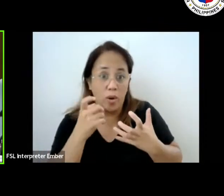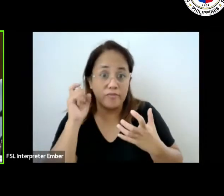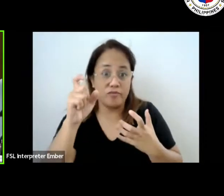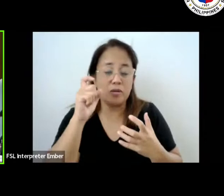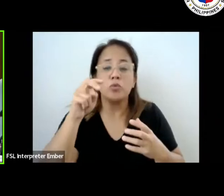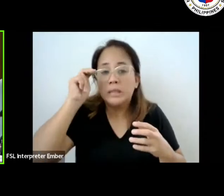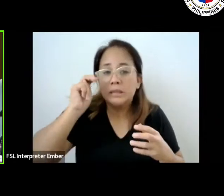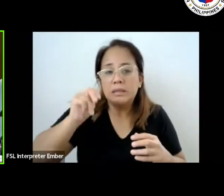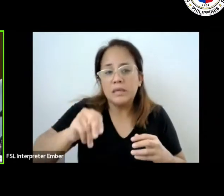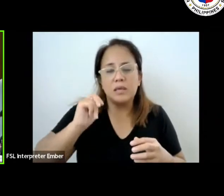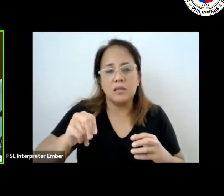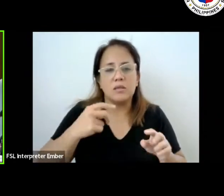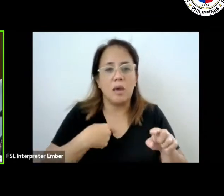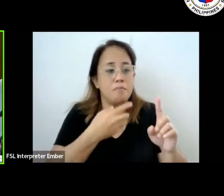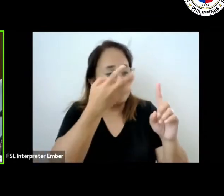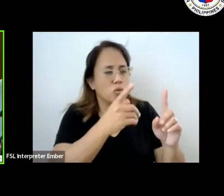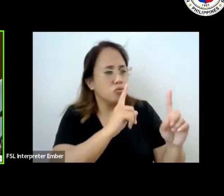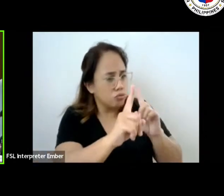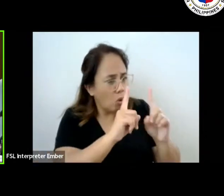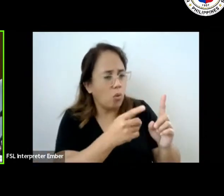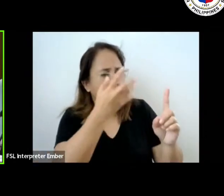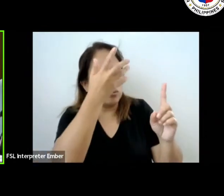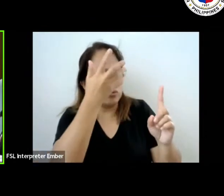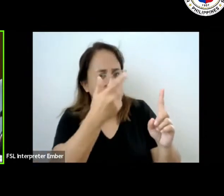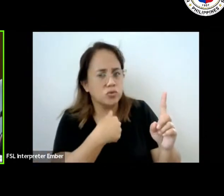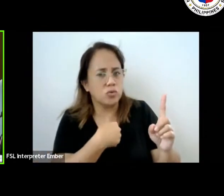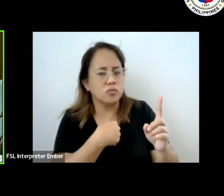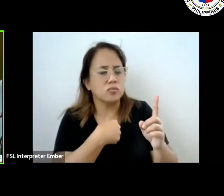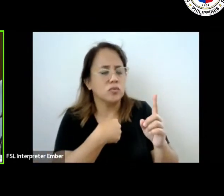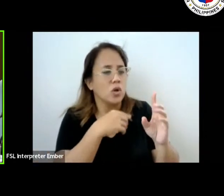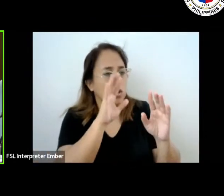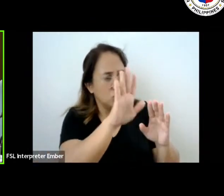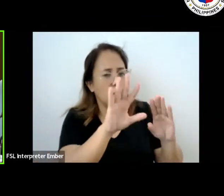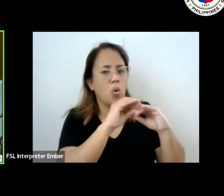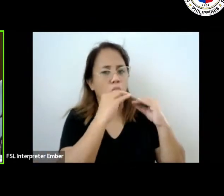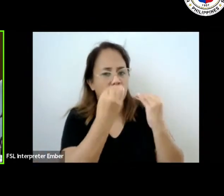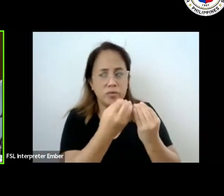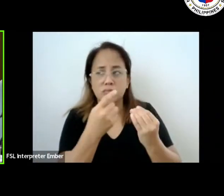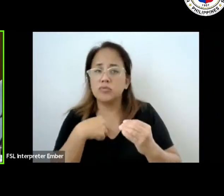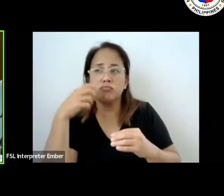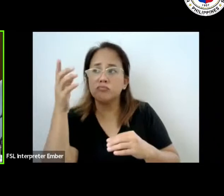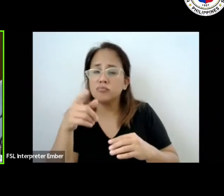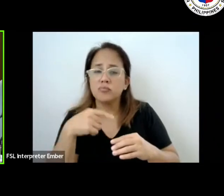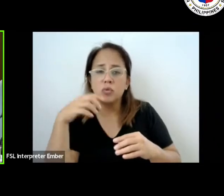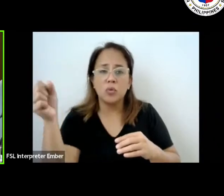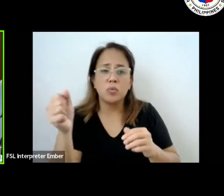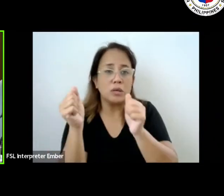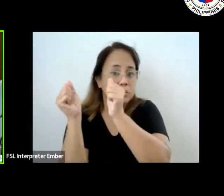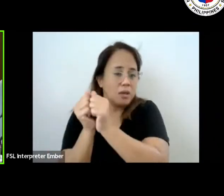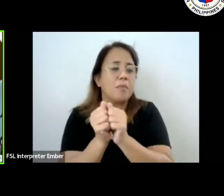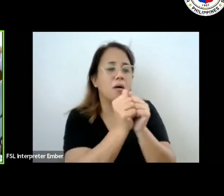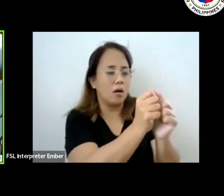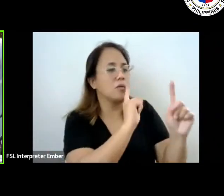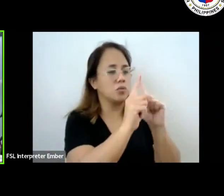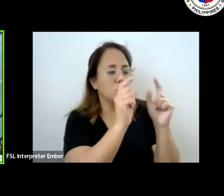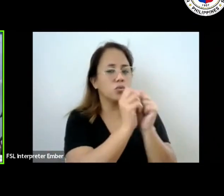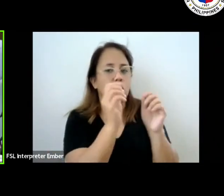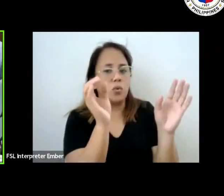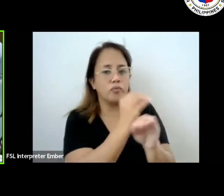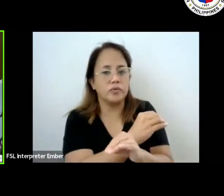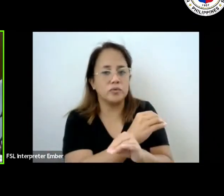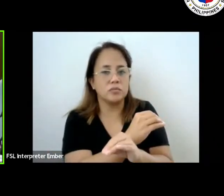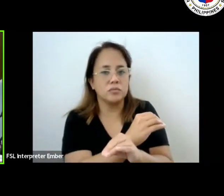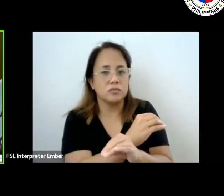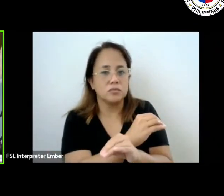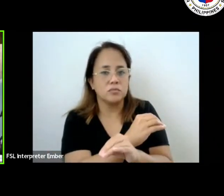need to somebody to talk in to talk to in your office. And, you know, I may even accompany them there, sir. Mr. Chair, ako na po. Person,